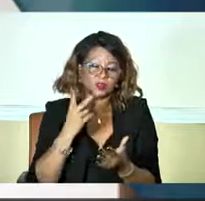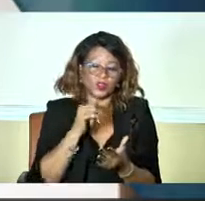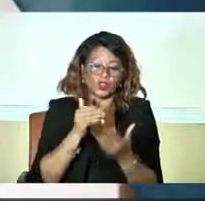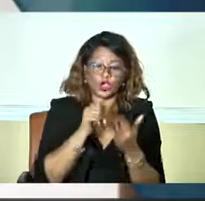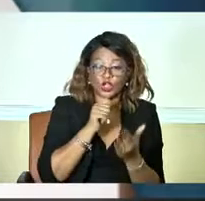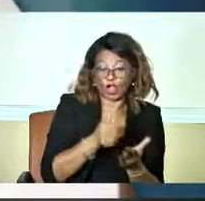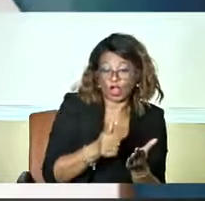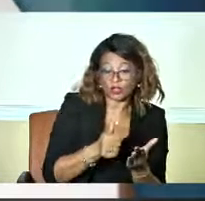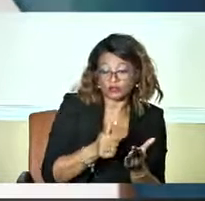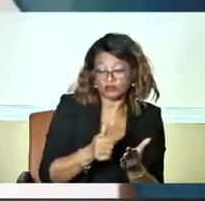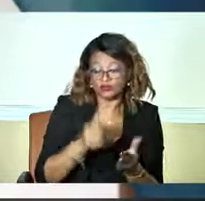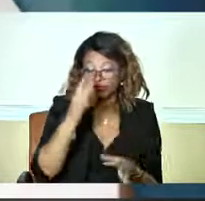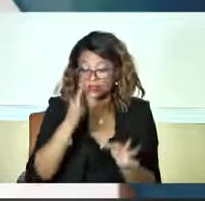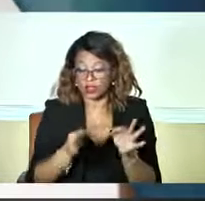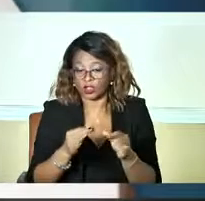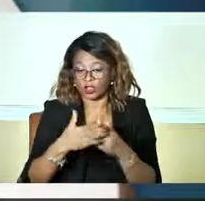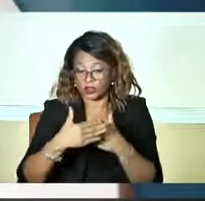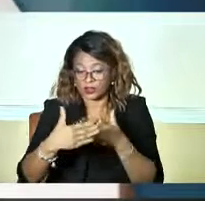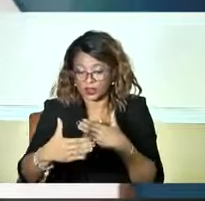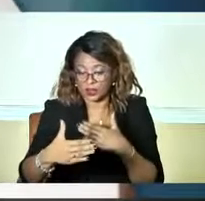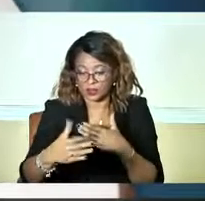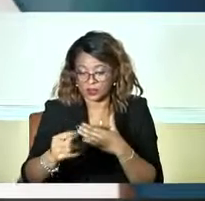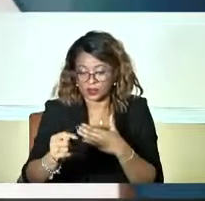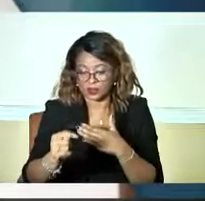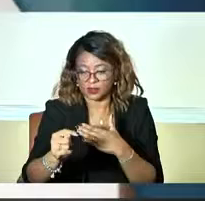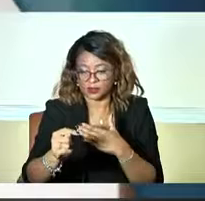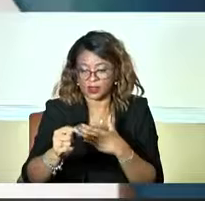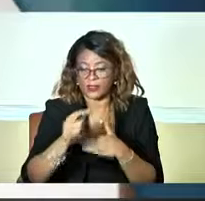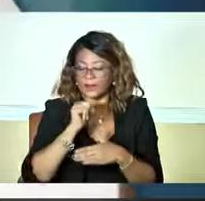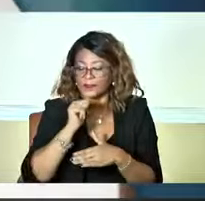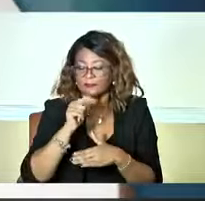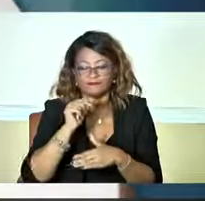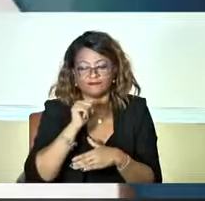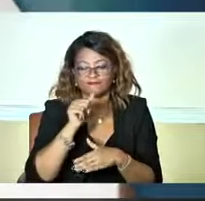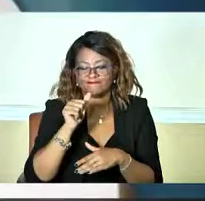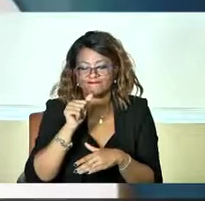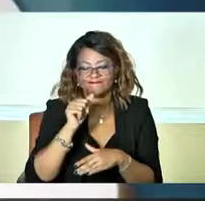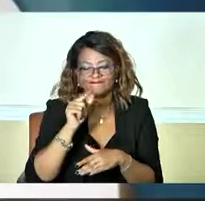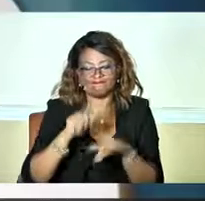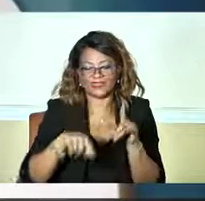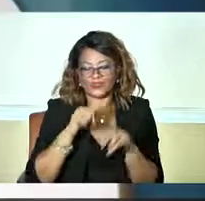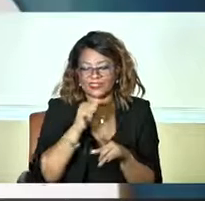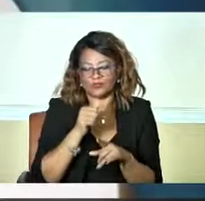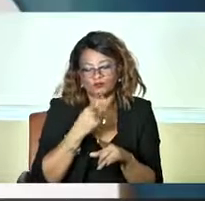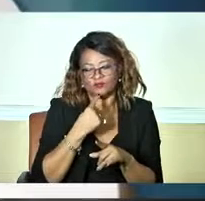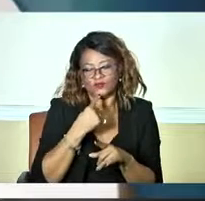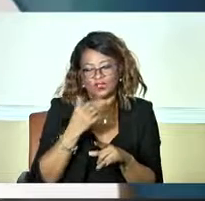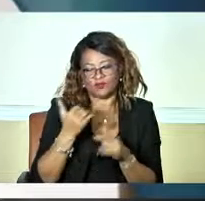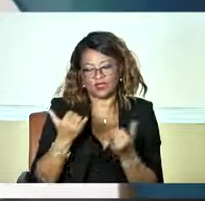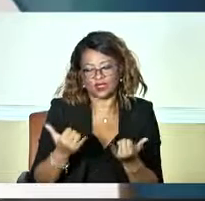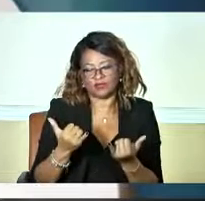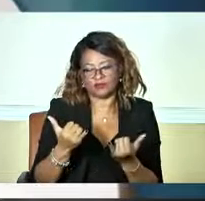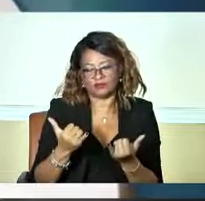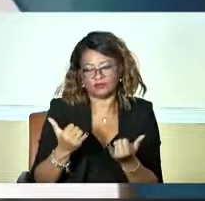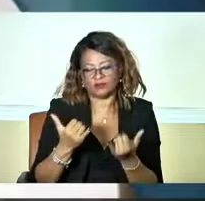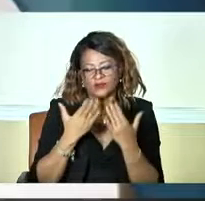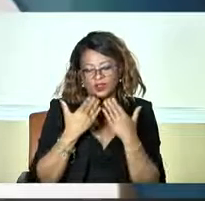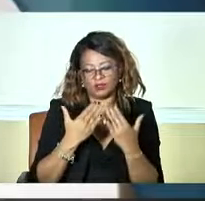Cabinet extends it, but at present, I'm unable to say whether it's going to be extended or not. Thank